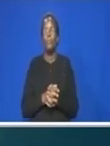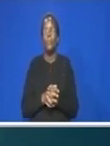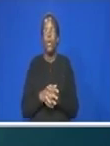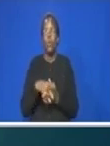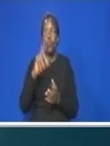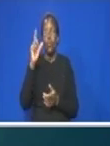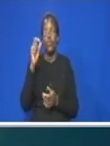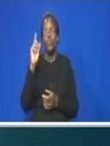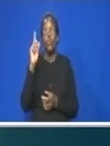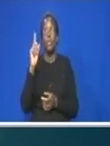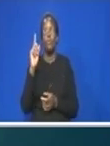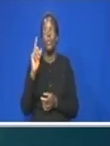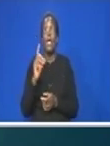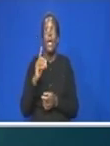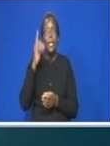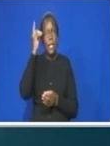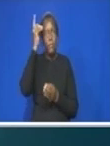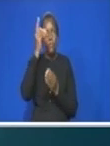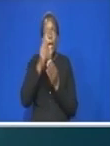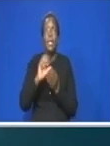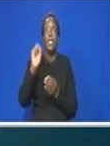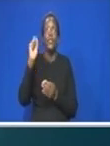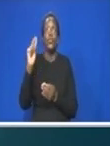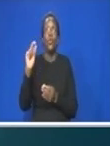Question 1. Define the solar system.